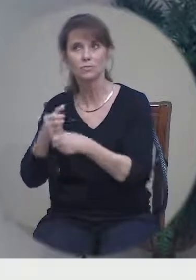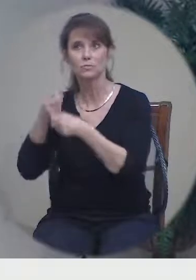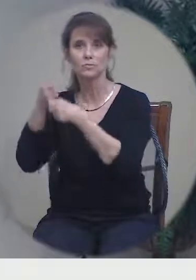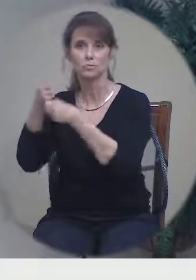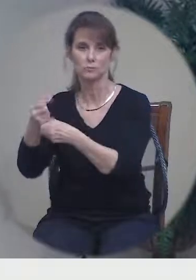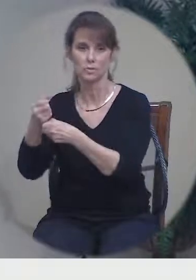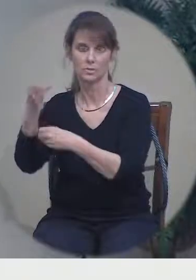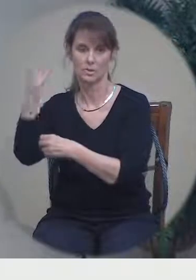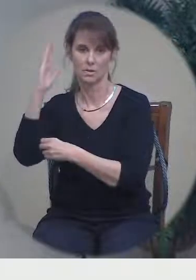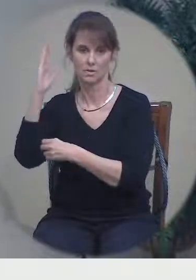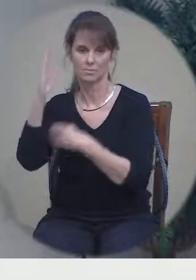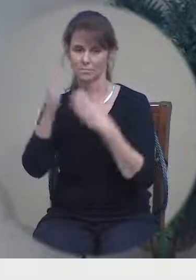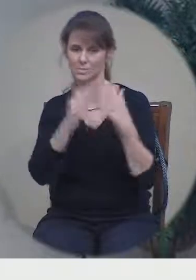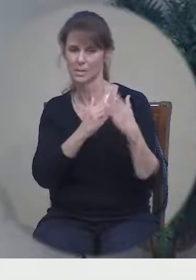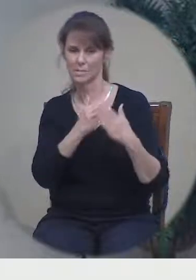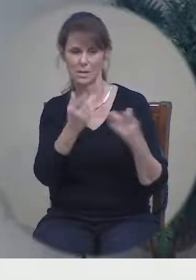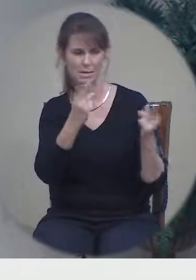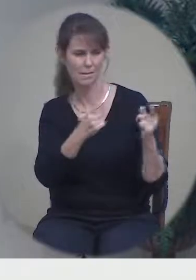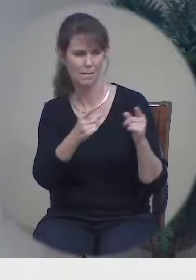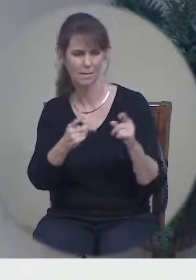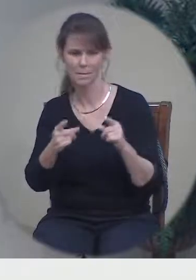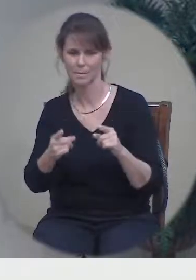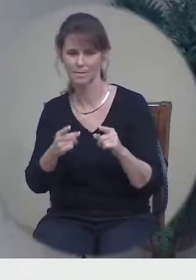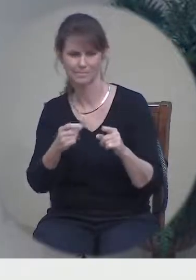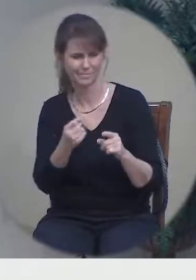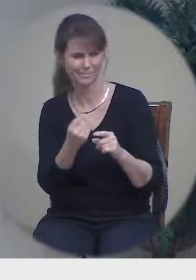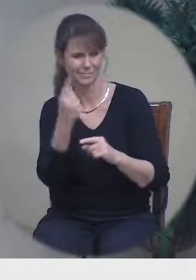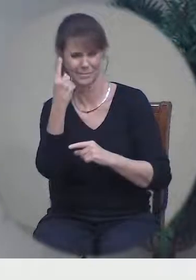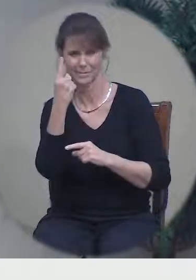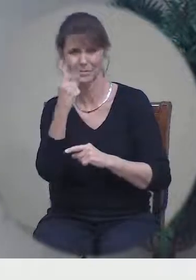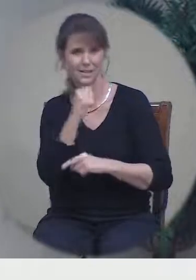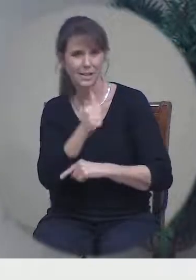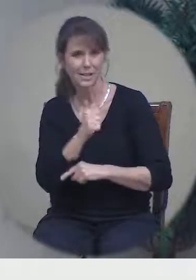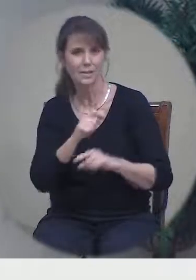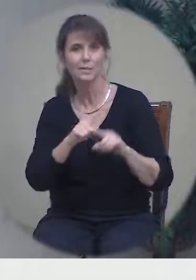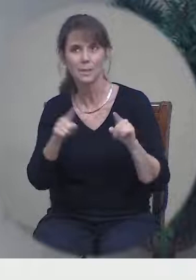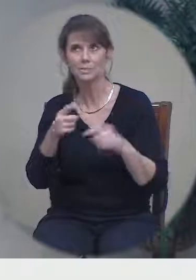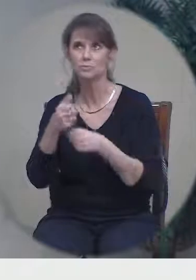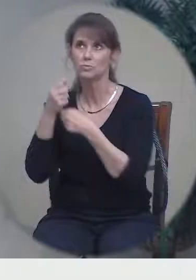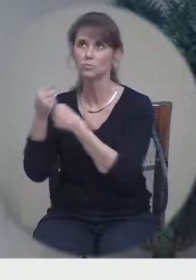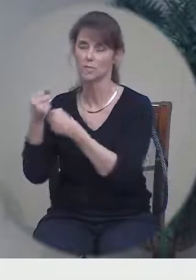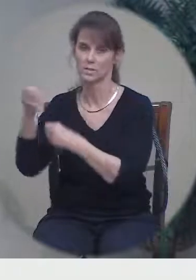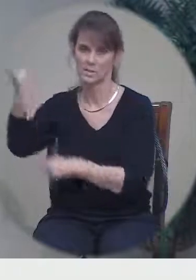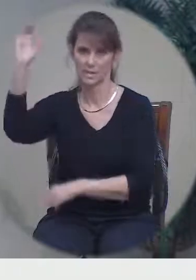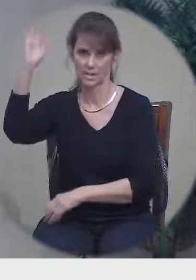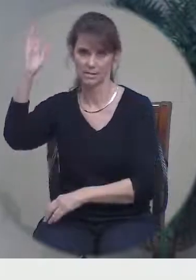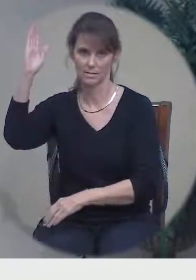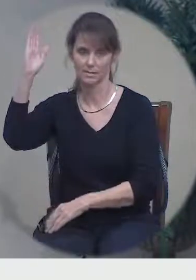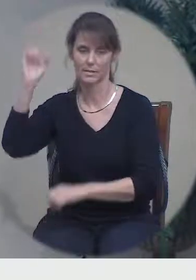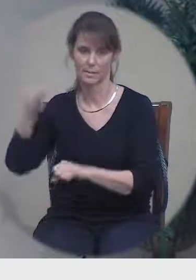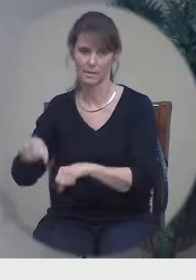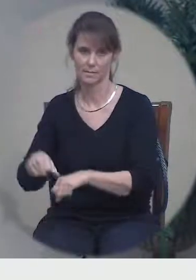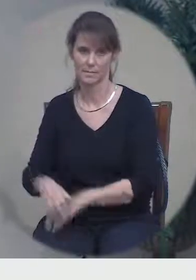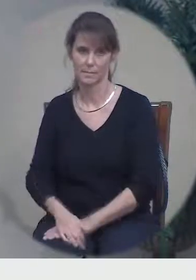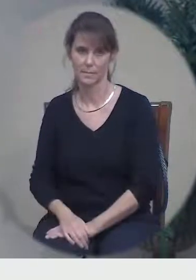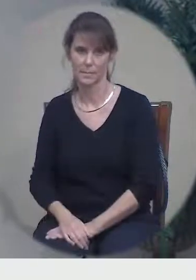despite those things that we struggle with. And that's even the answer here in the book of